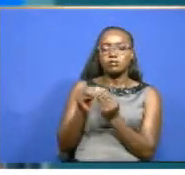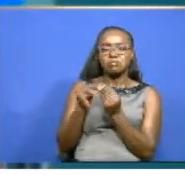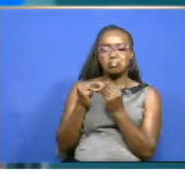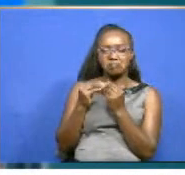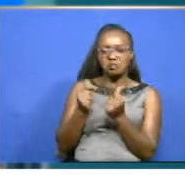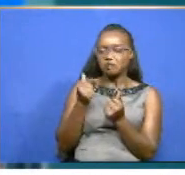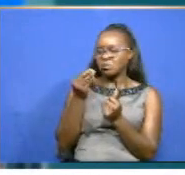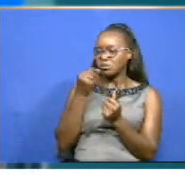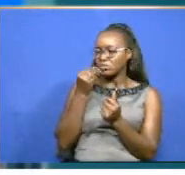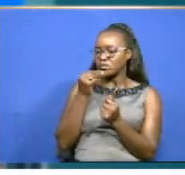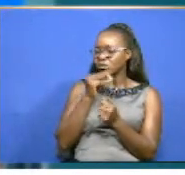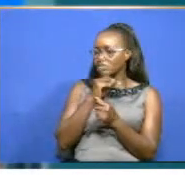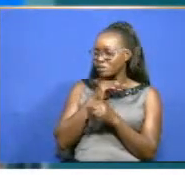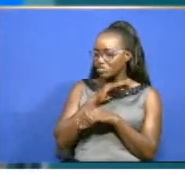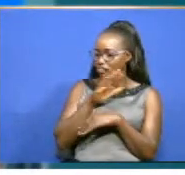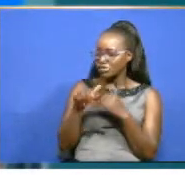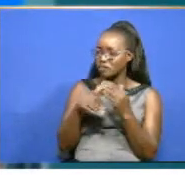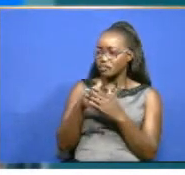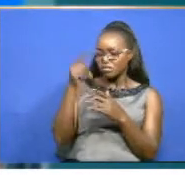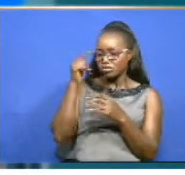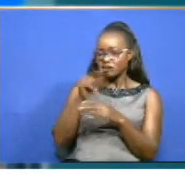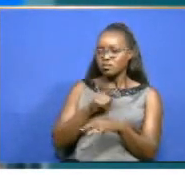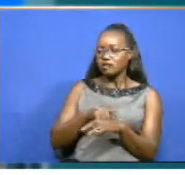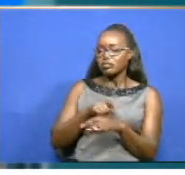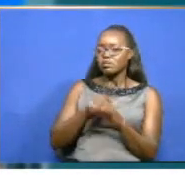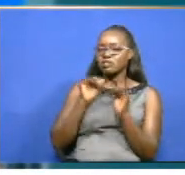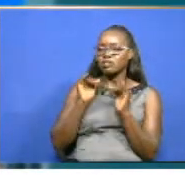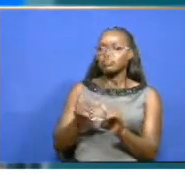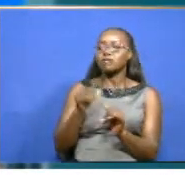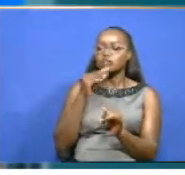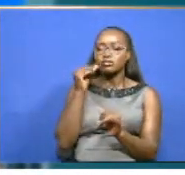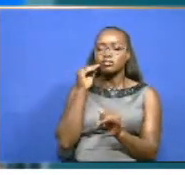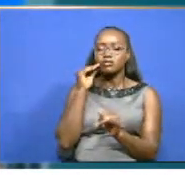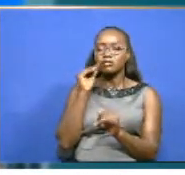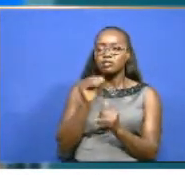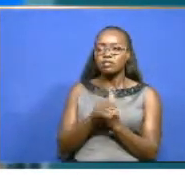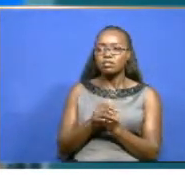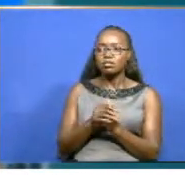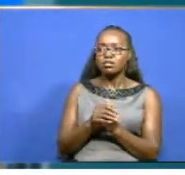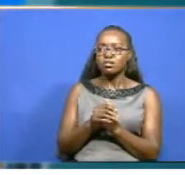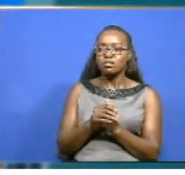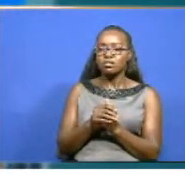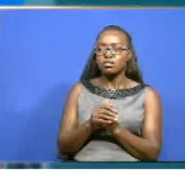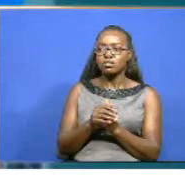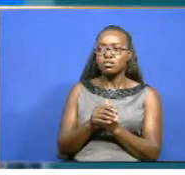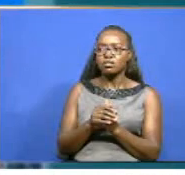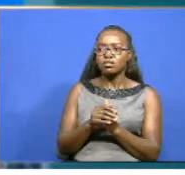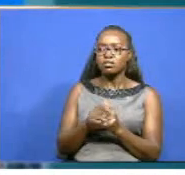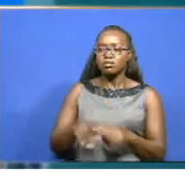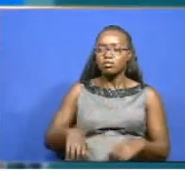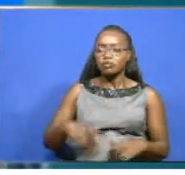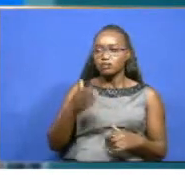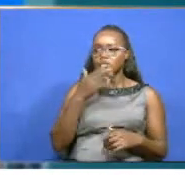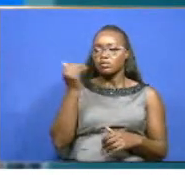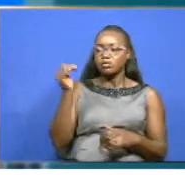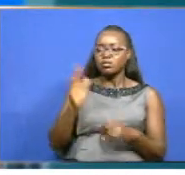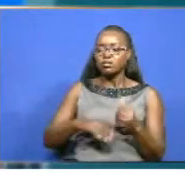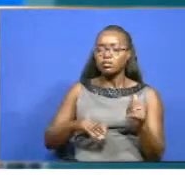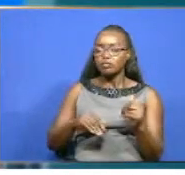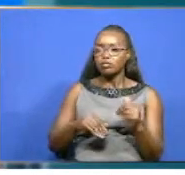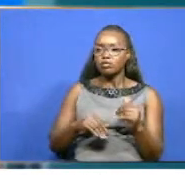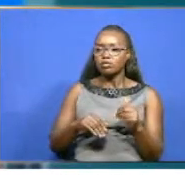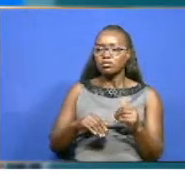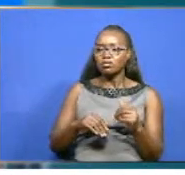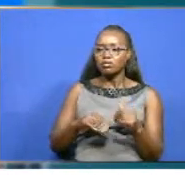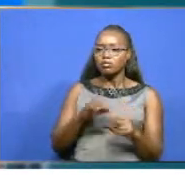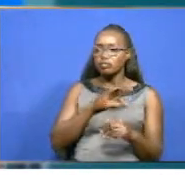you know, used for their times that they have been told to isolate themselves, which life is better than, you know, than